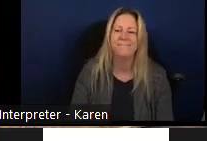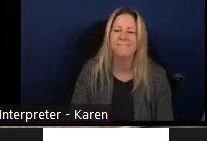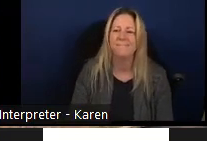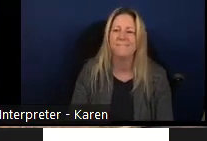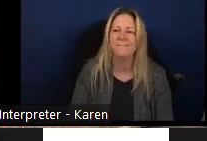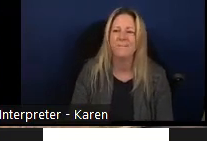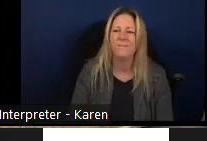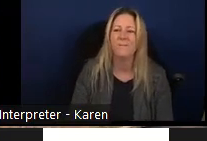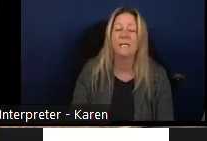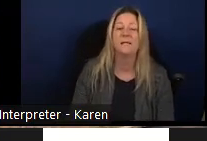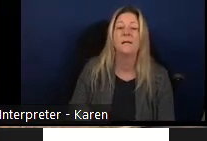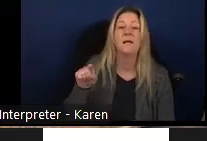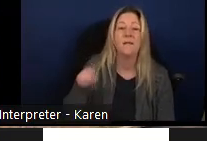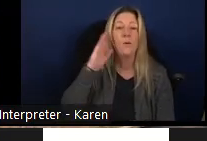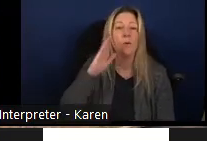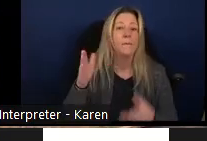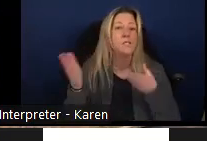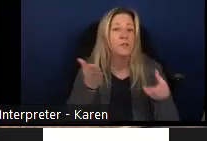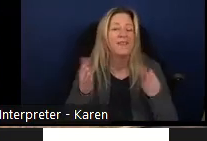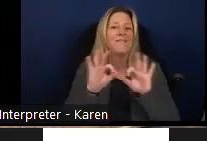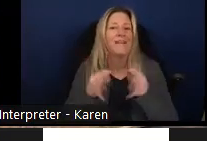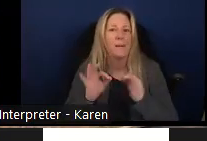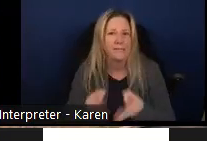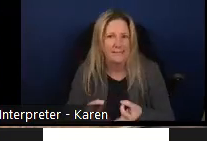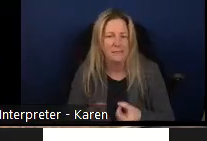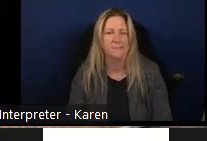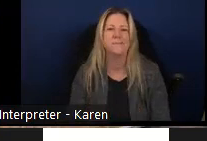Clara Brown is going to be serving families.